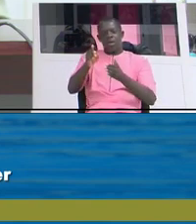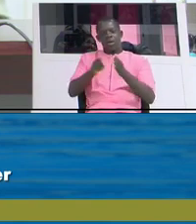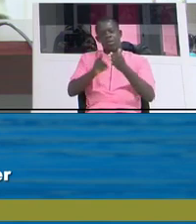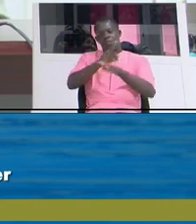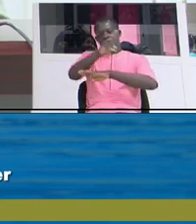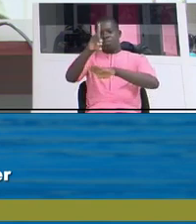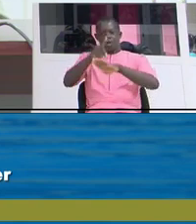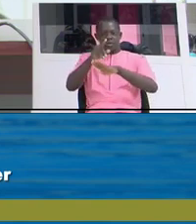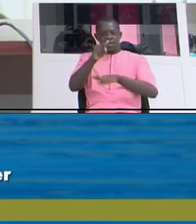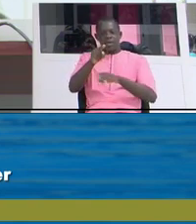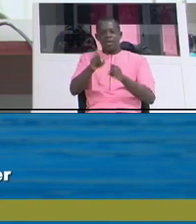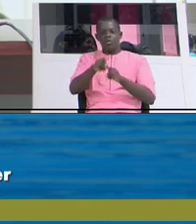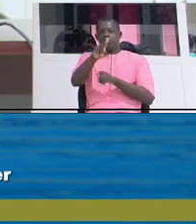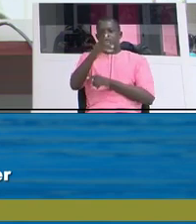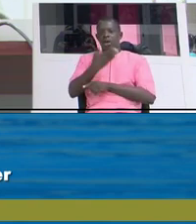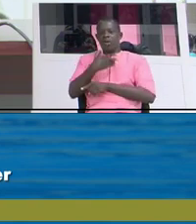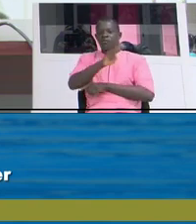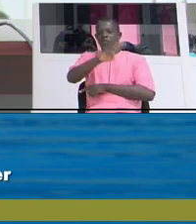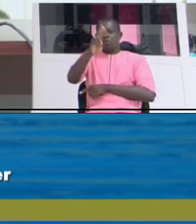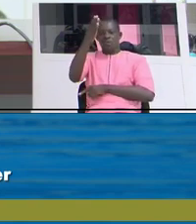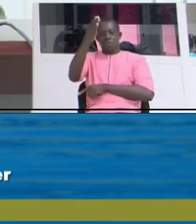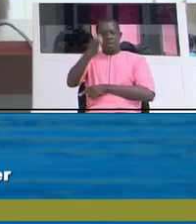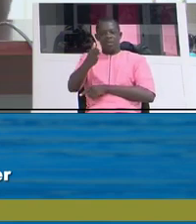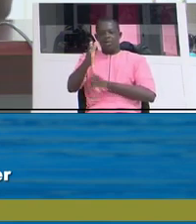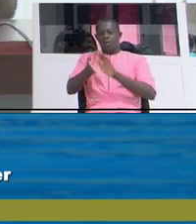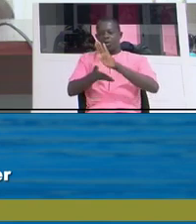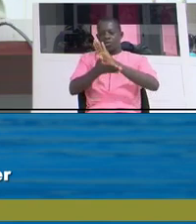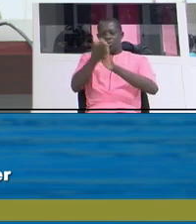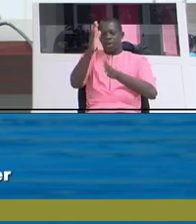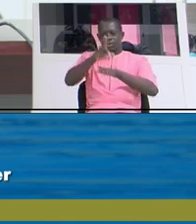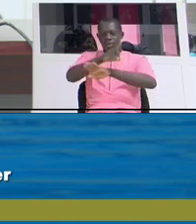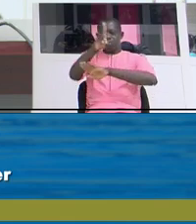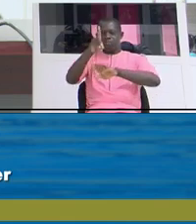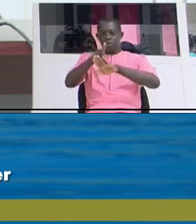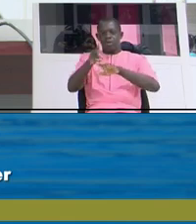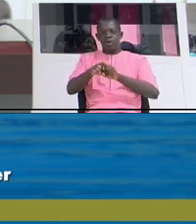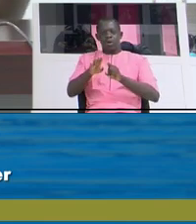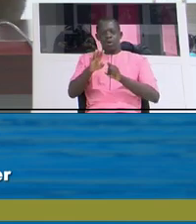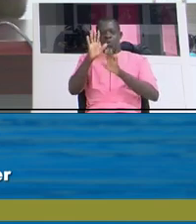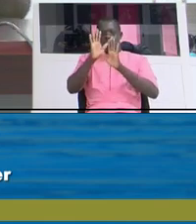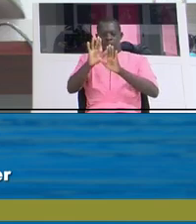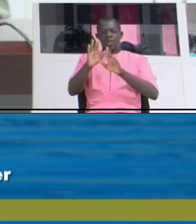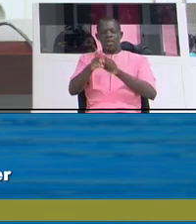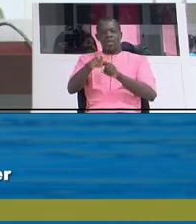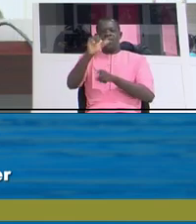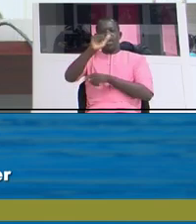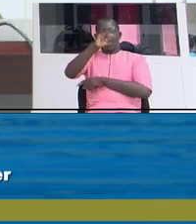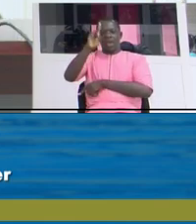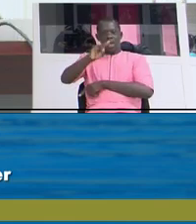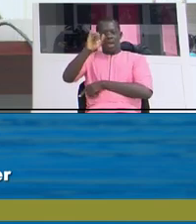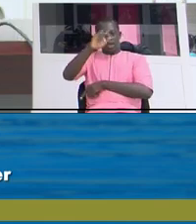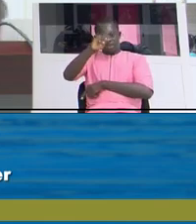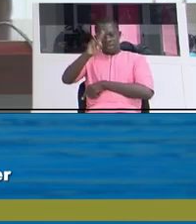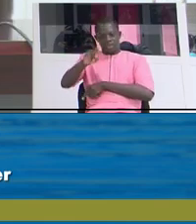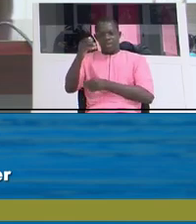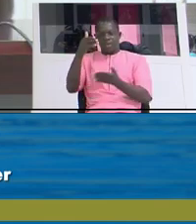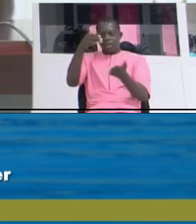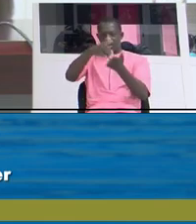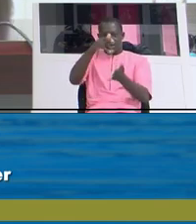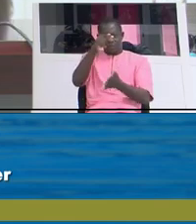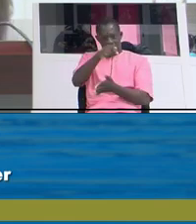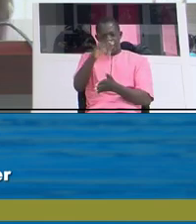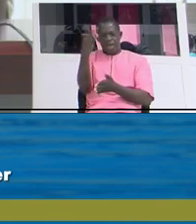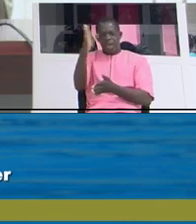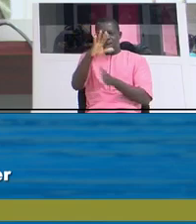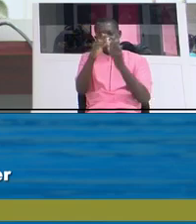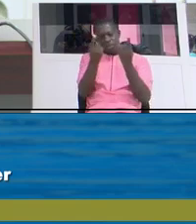di la puriya tambijan. You have no right to pass here. Asisi batujang. Wait as he's here. Let's sulo mambabala. Whatever you want to see him